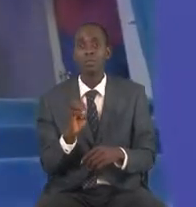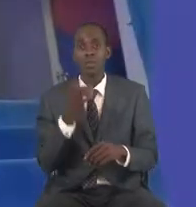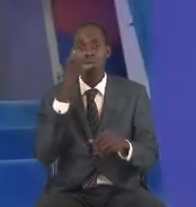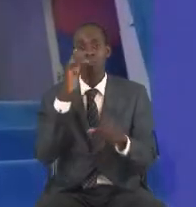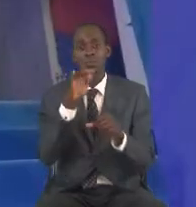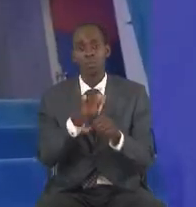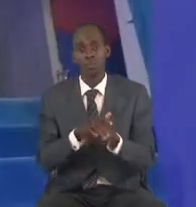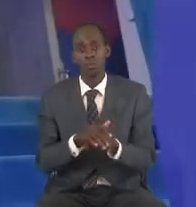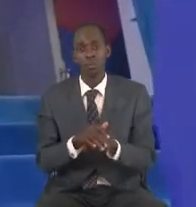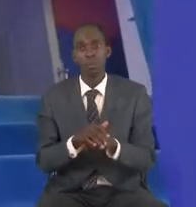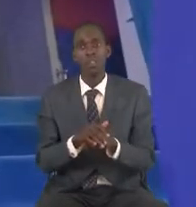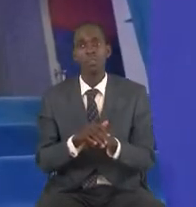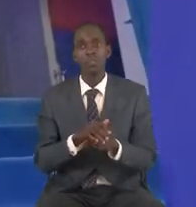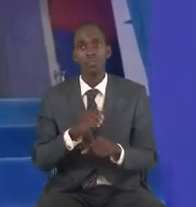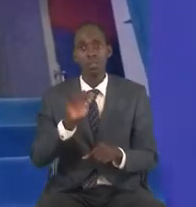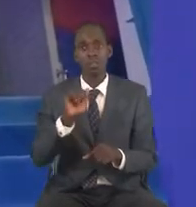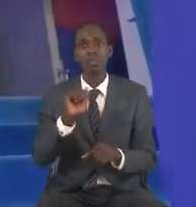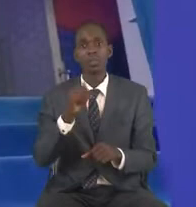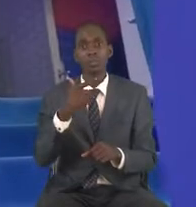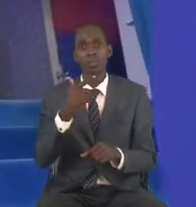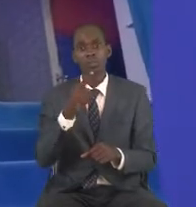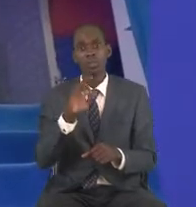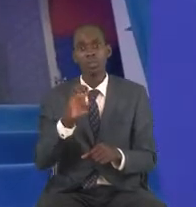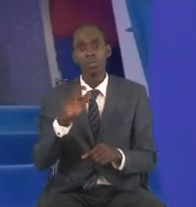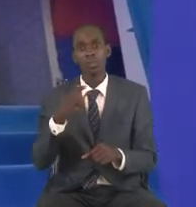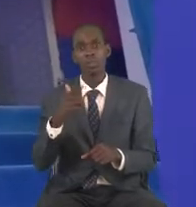allegiance to